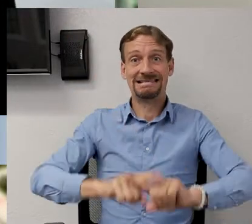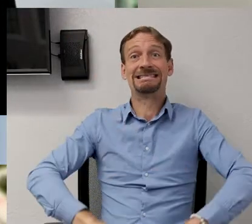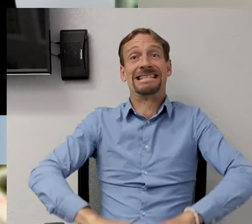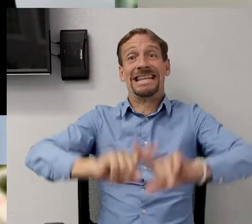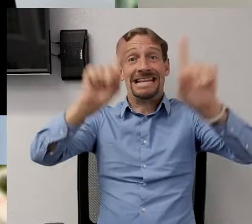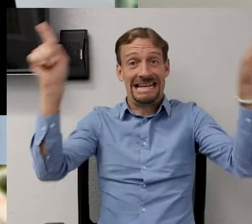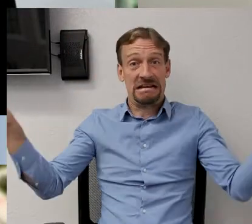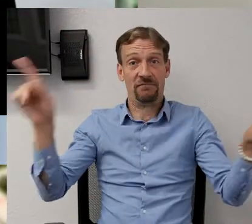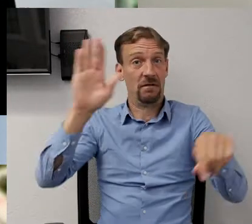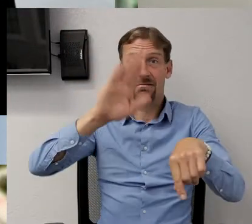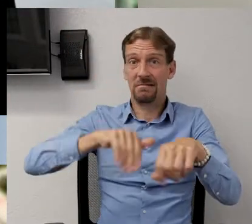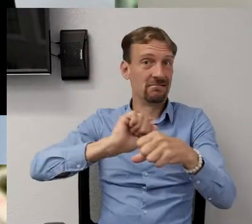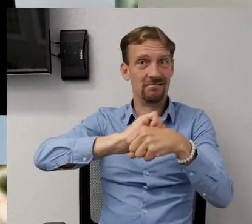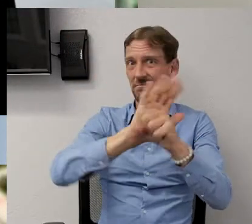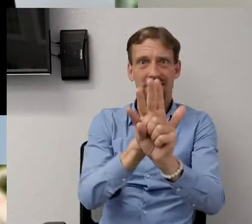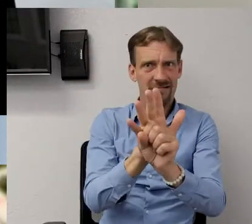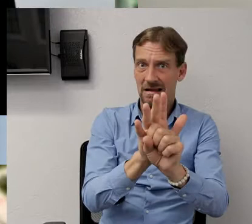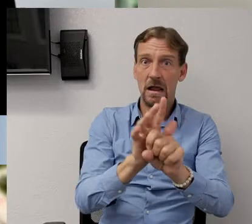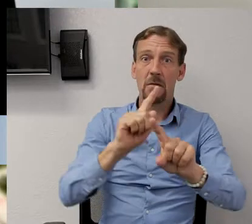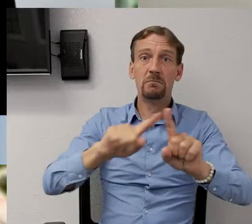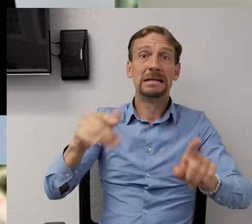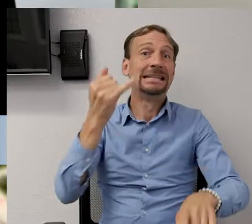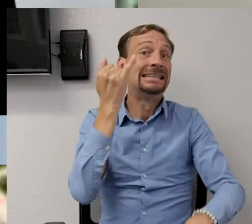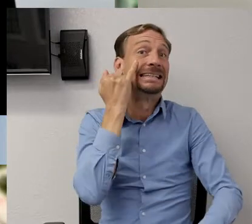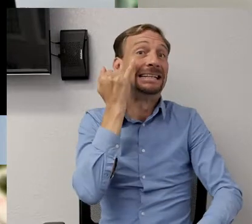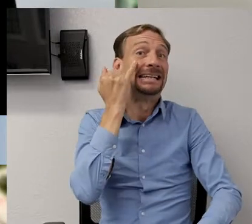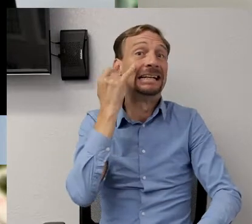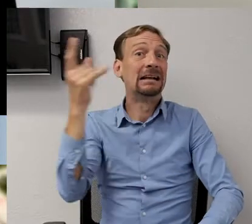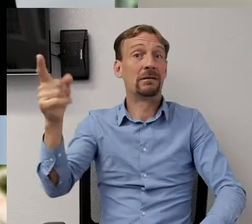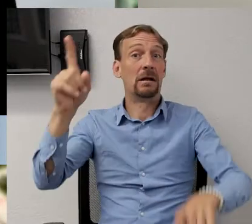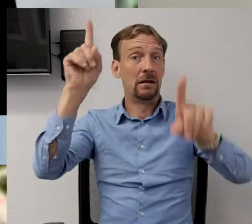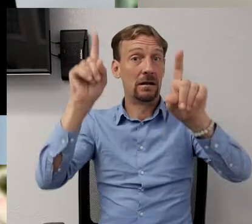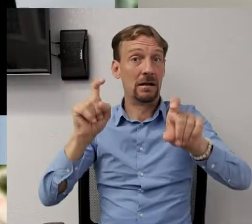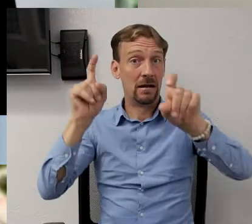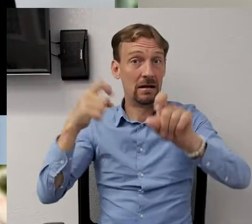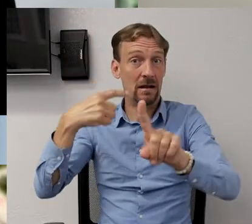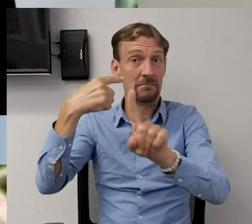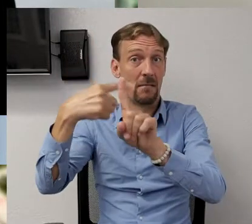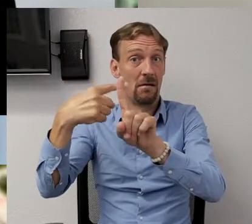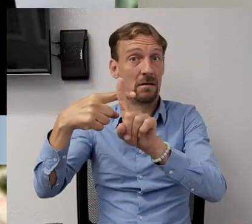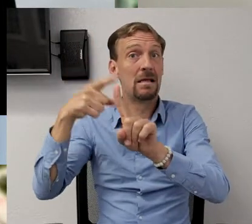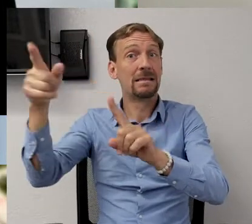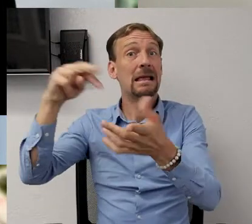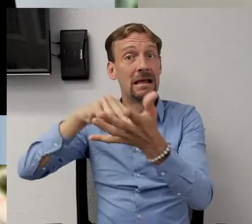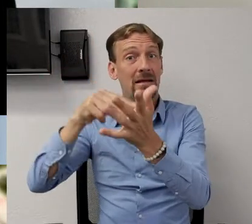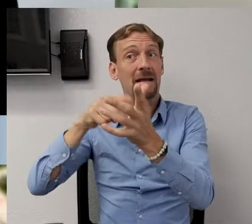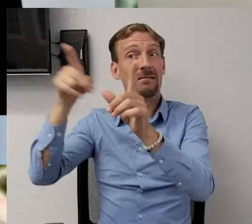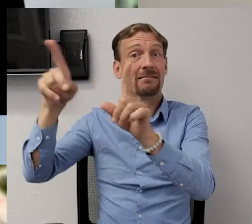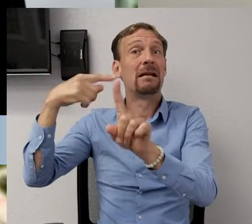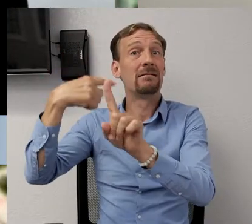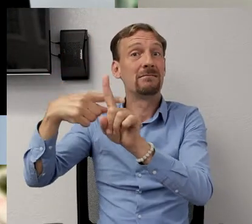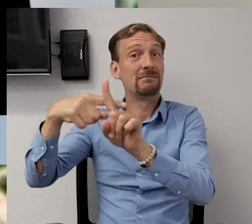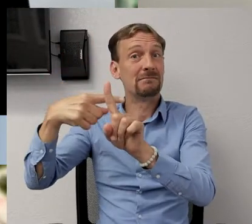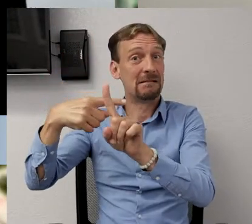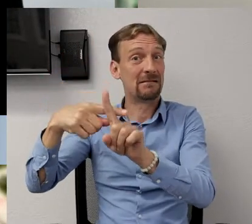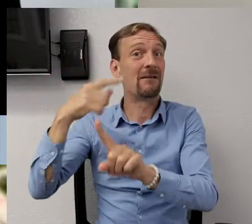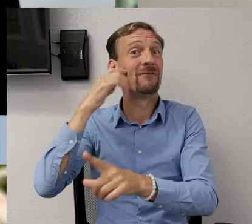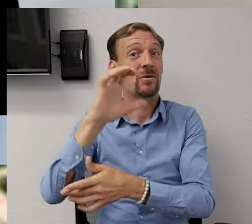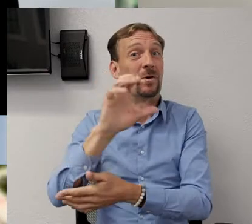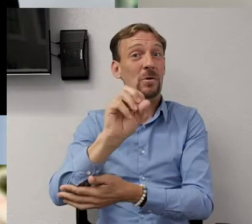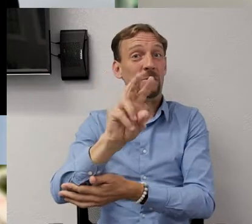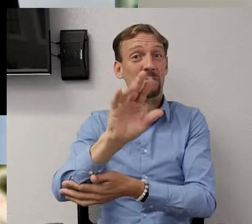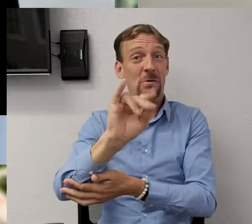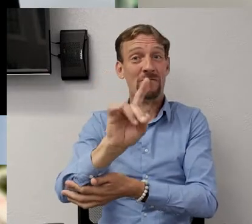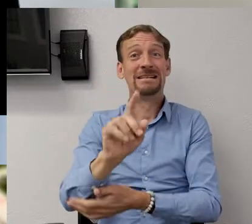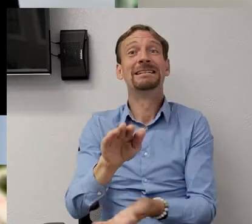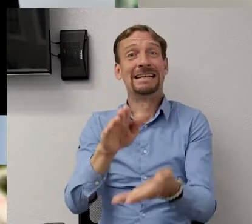completely unrelated to COVID, but if they did test positive for COVID, they are counted as a COVID death. So I